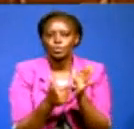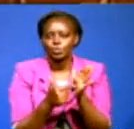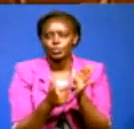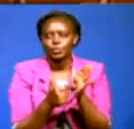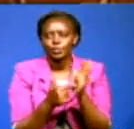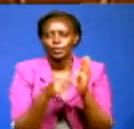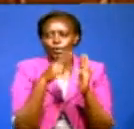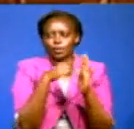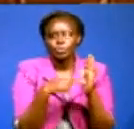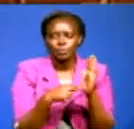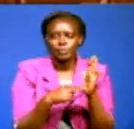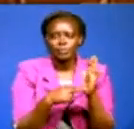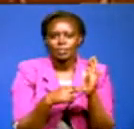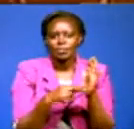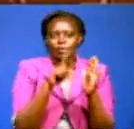at